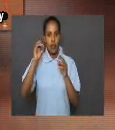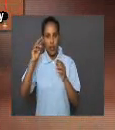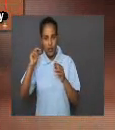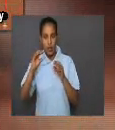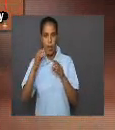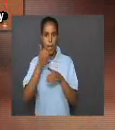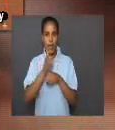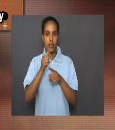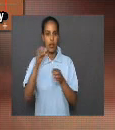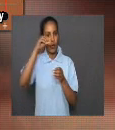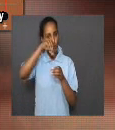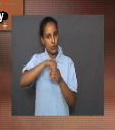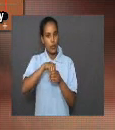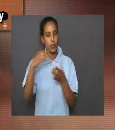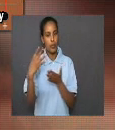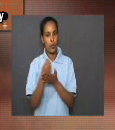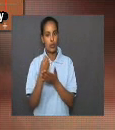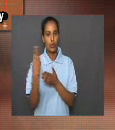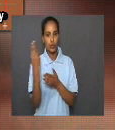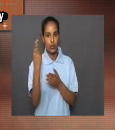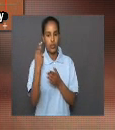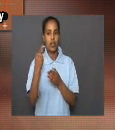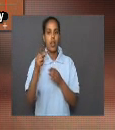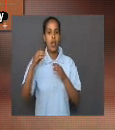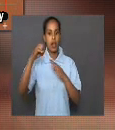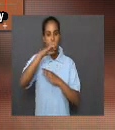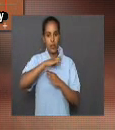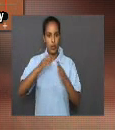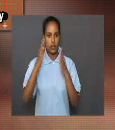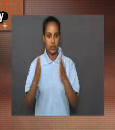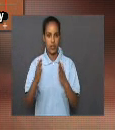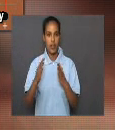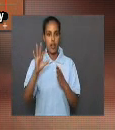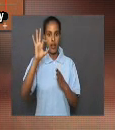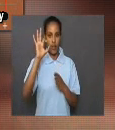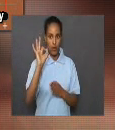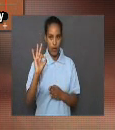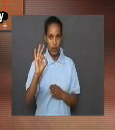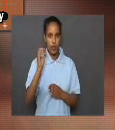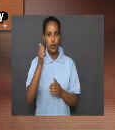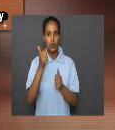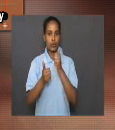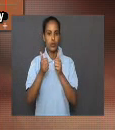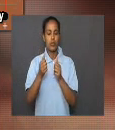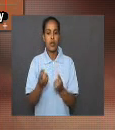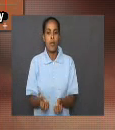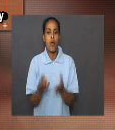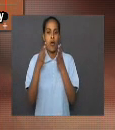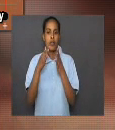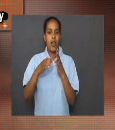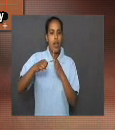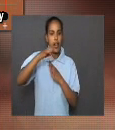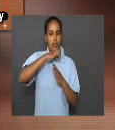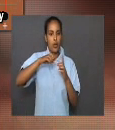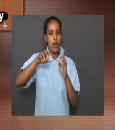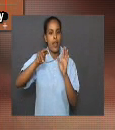Non-metals can also be produced using electrolysis. Fluorine, which is the most